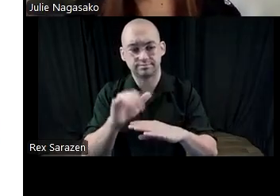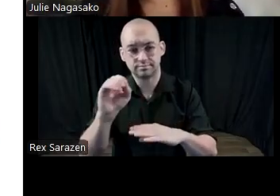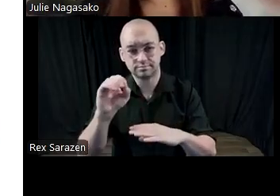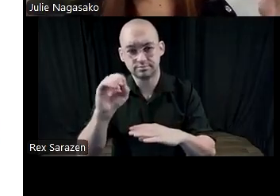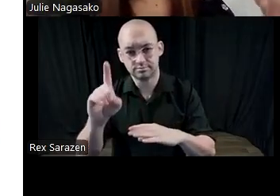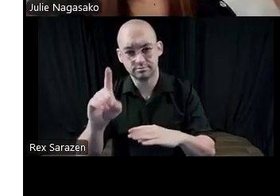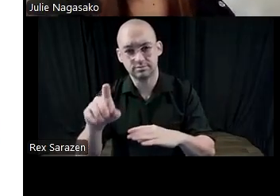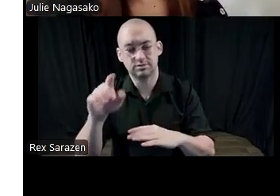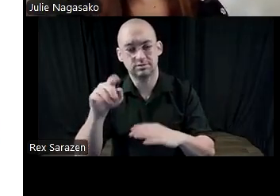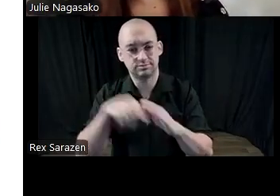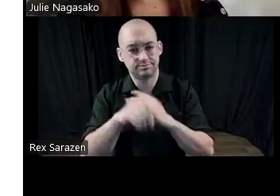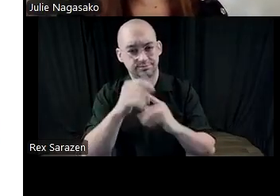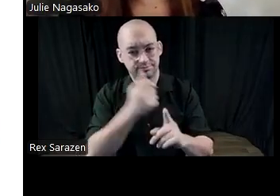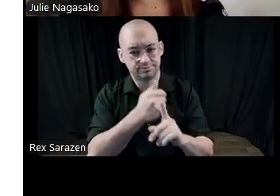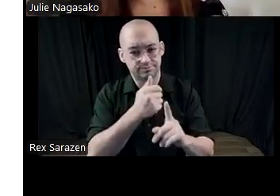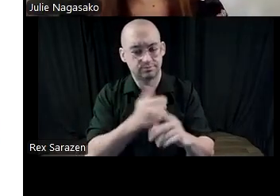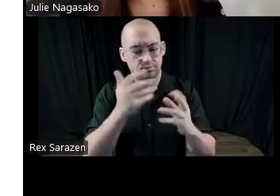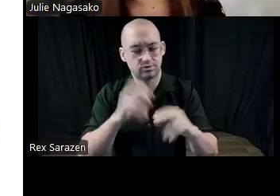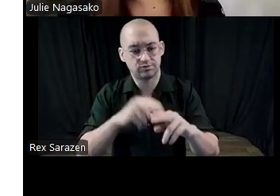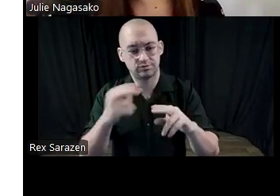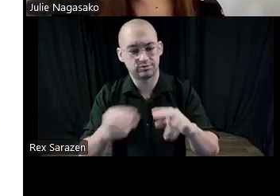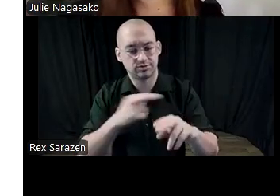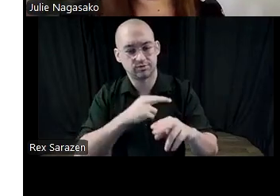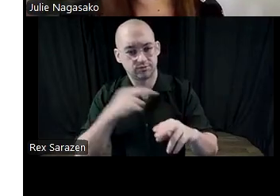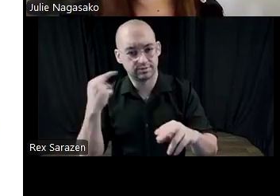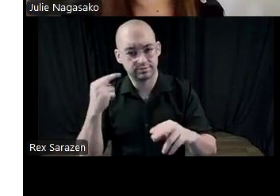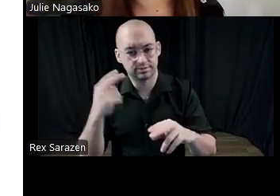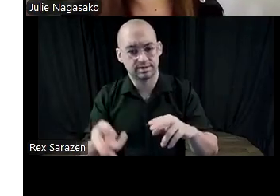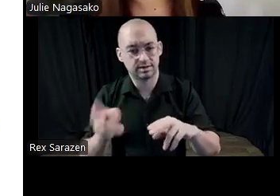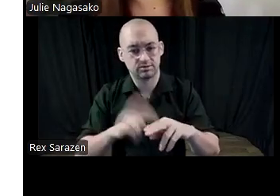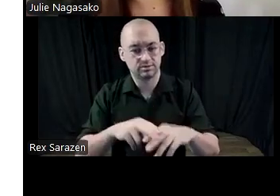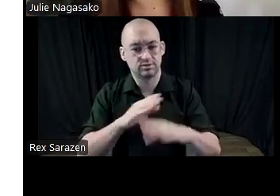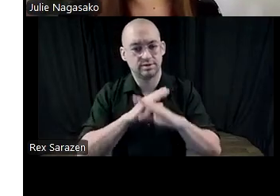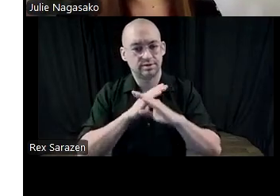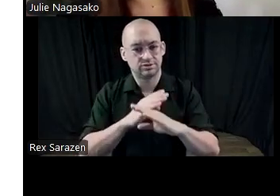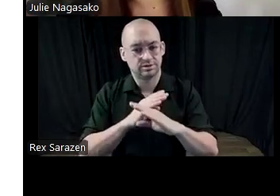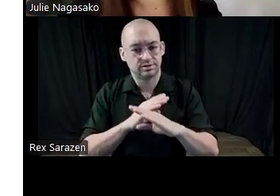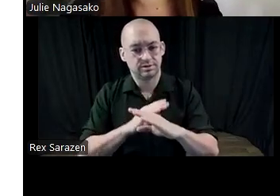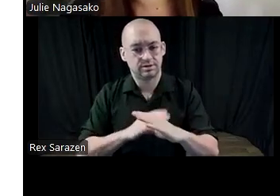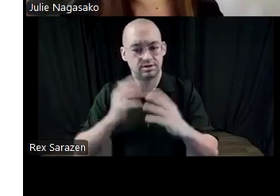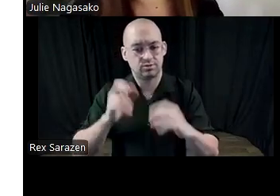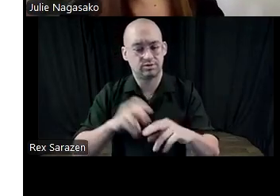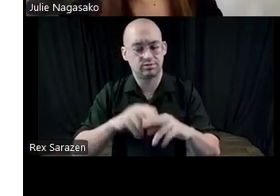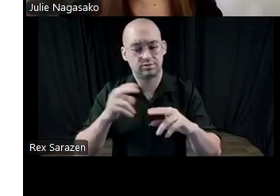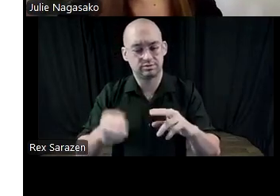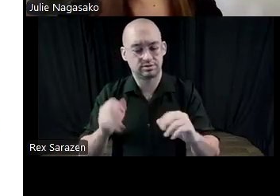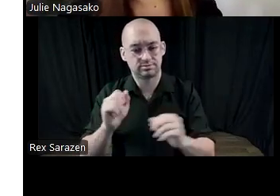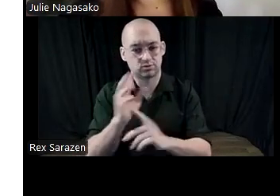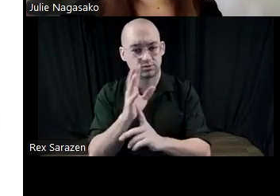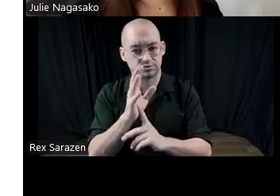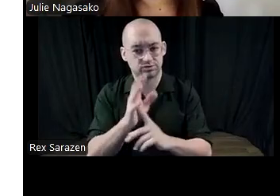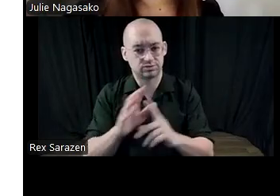by reducing risk factors and increasing protective factors. So we want to reduce exposures